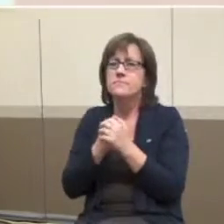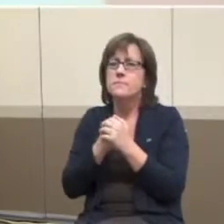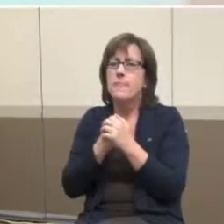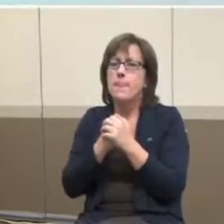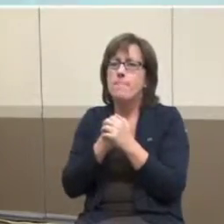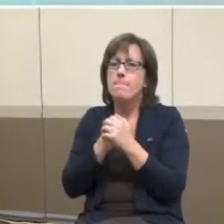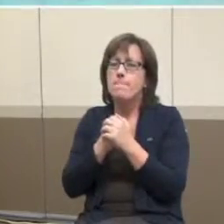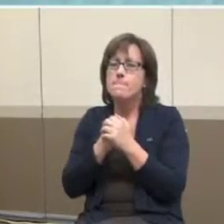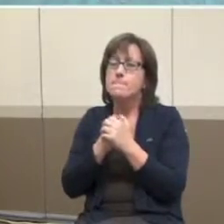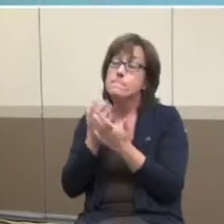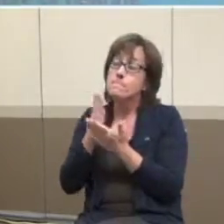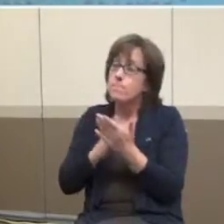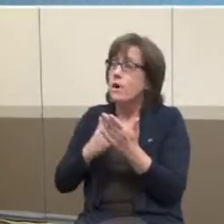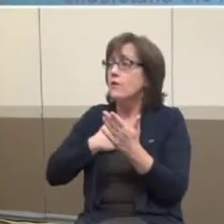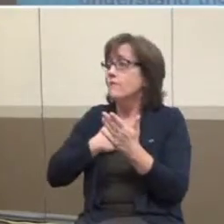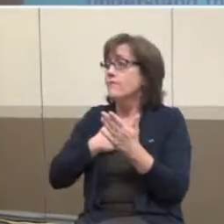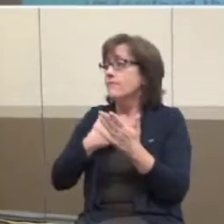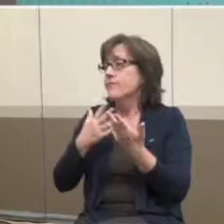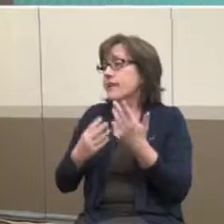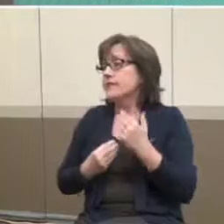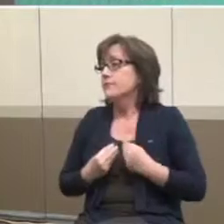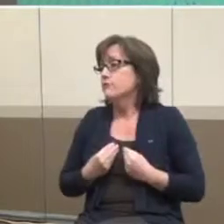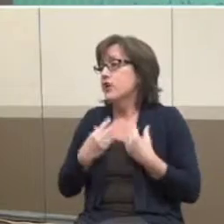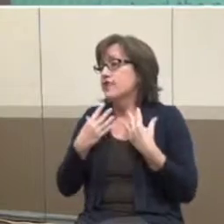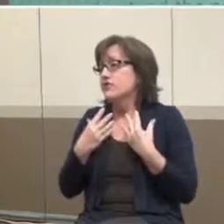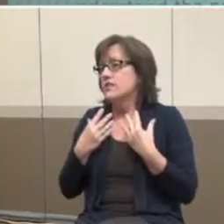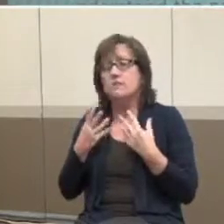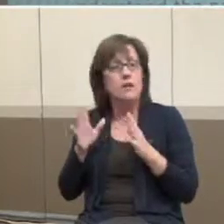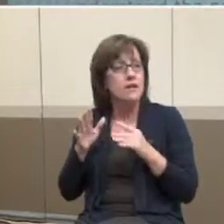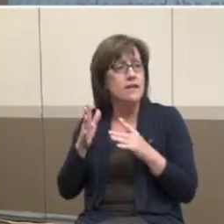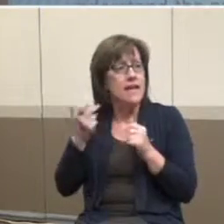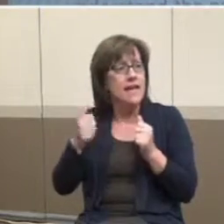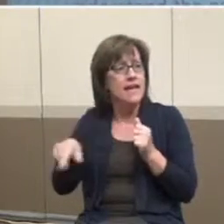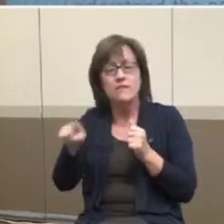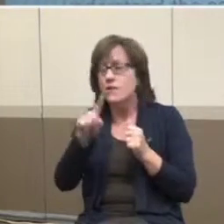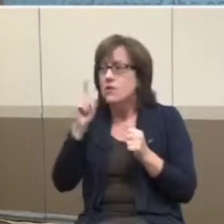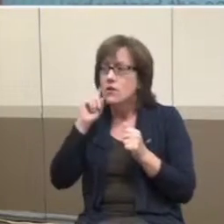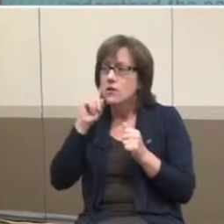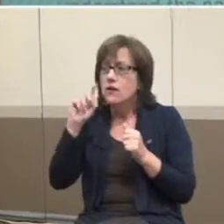Part of the inspiration for me, too, was, has